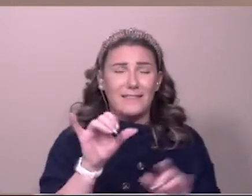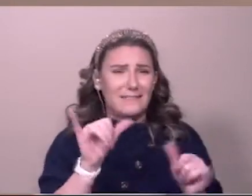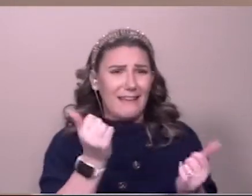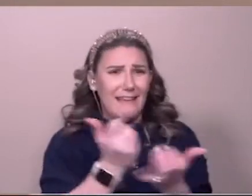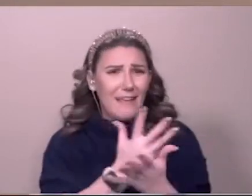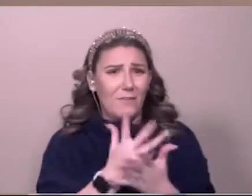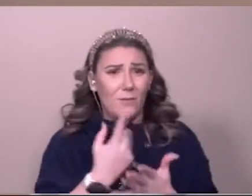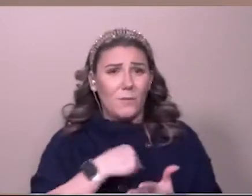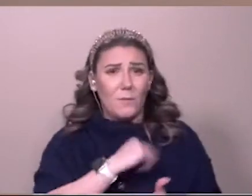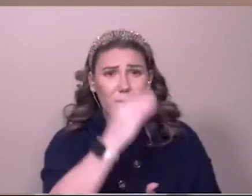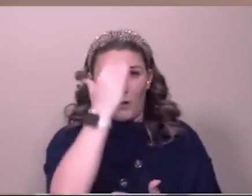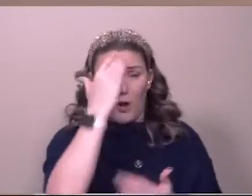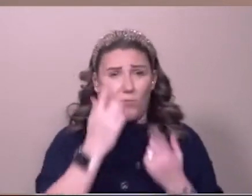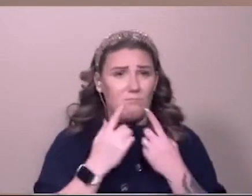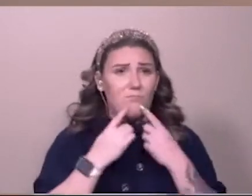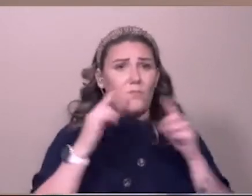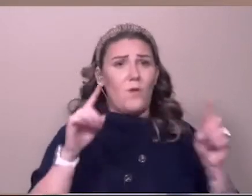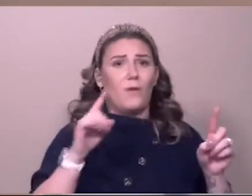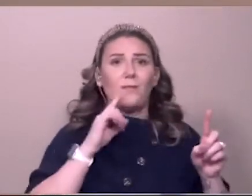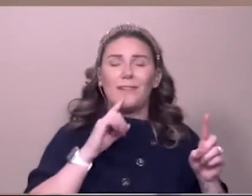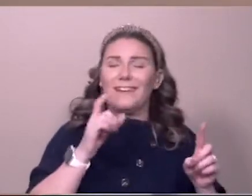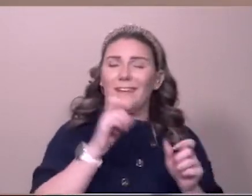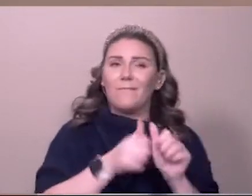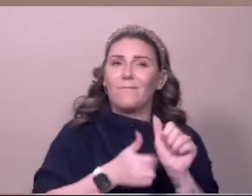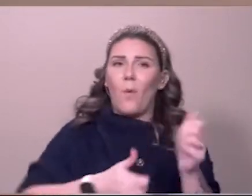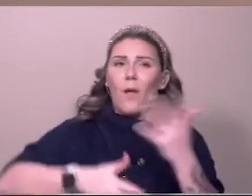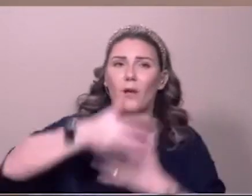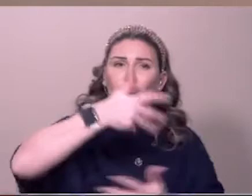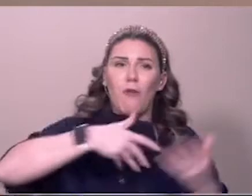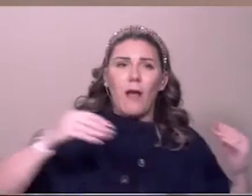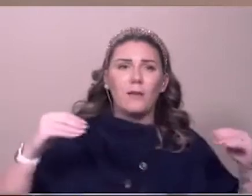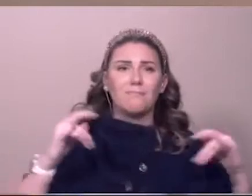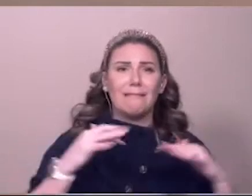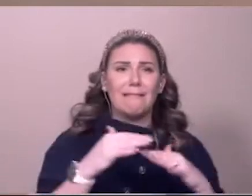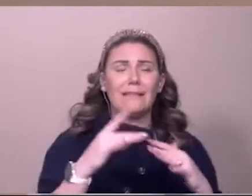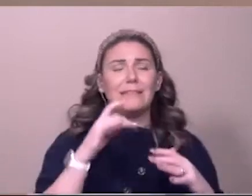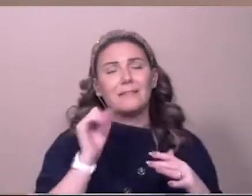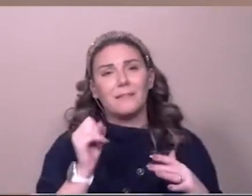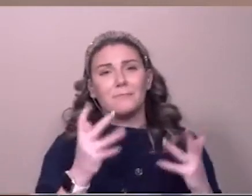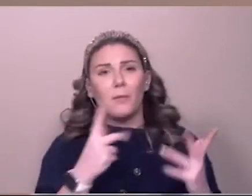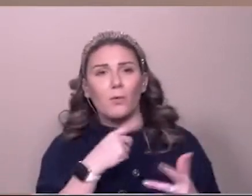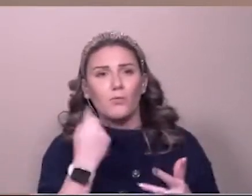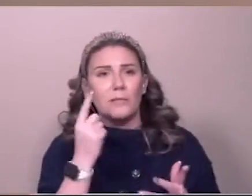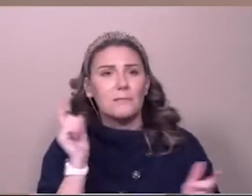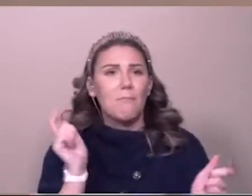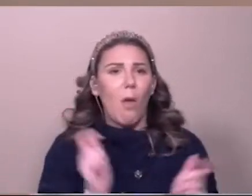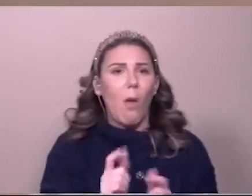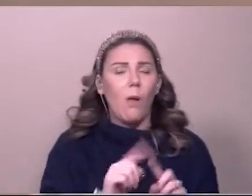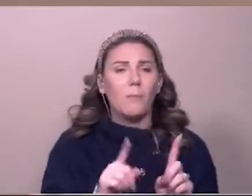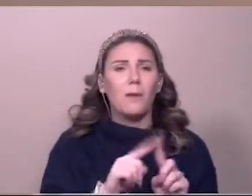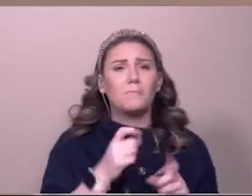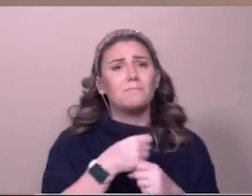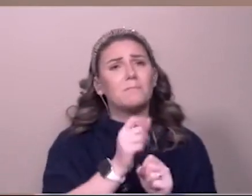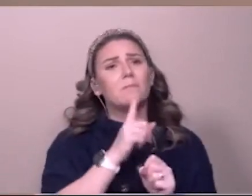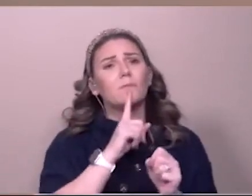work. Trying to stay out of crowds as much, even though the risk may be small, ensuring that we wear our masks and that we get